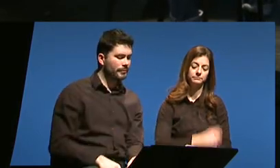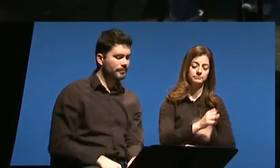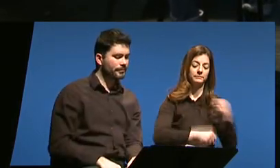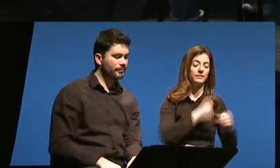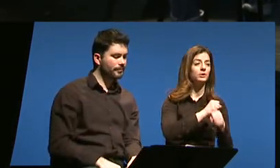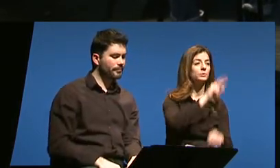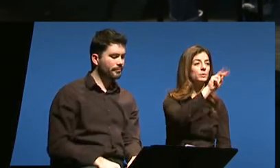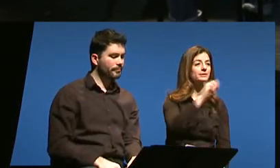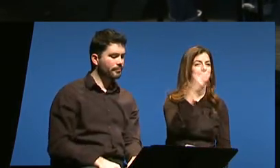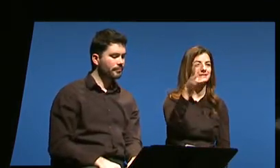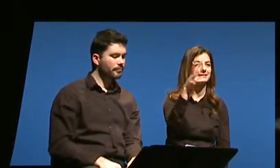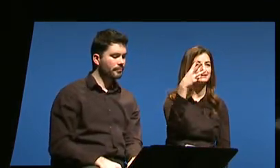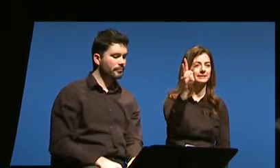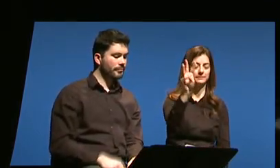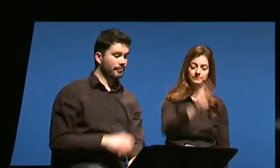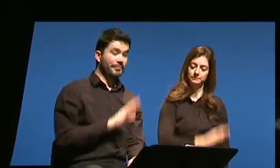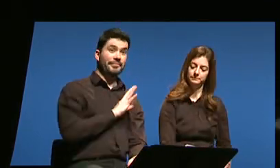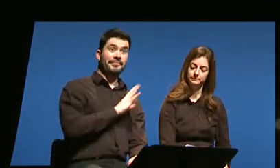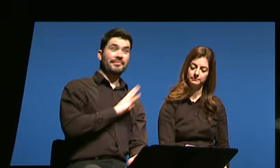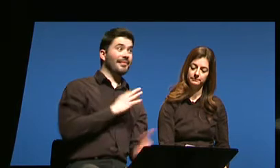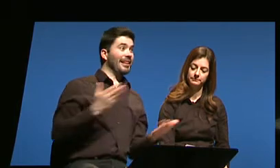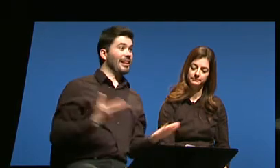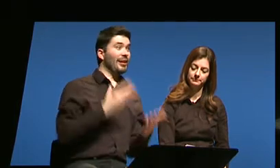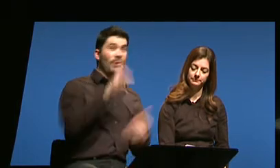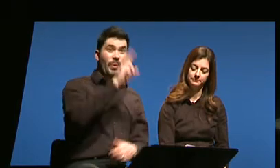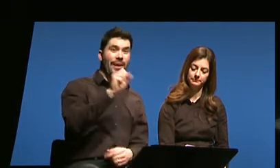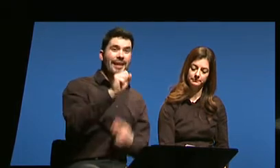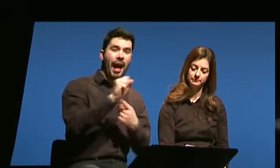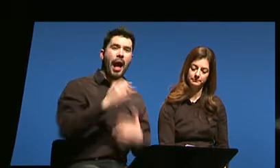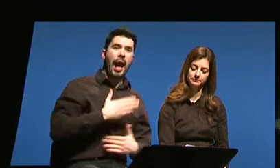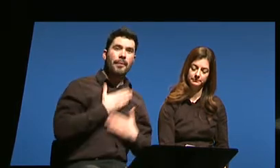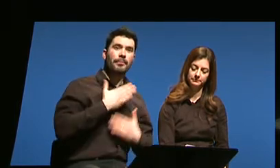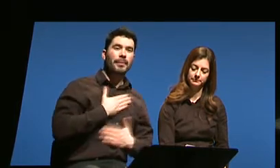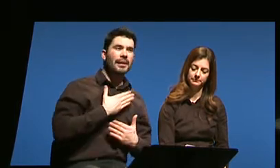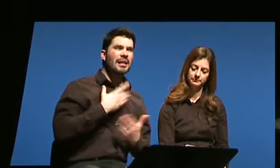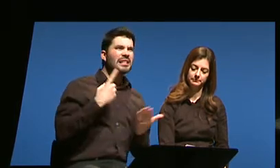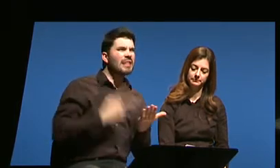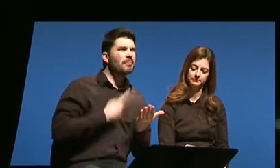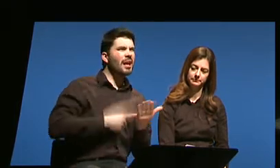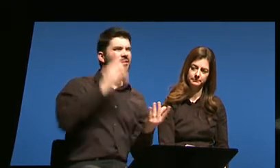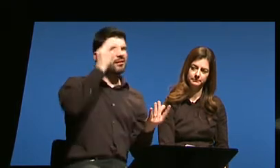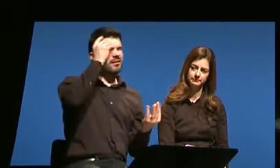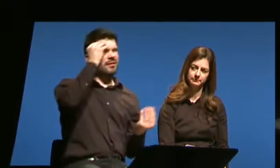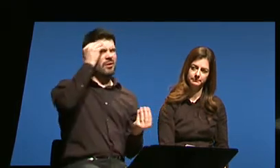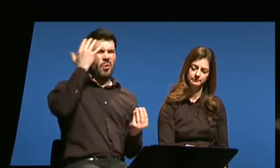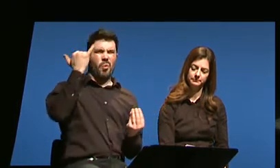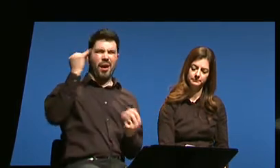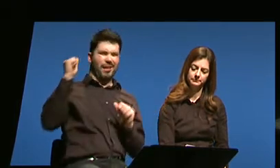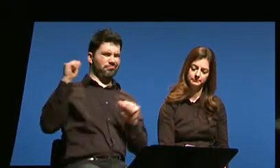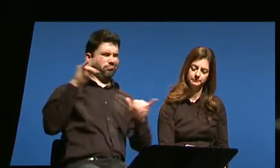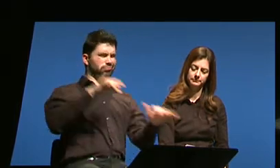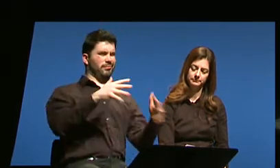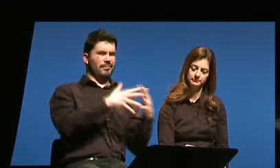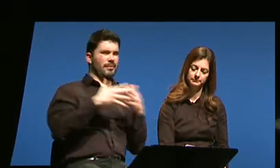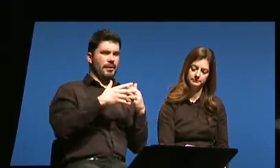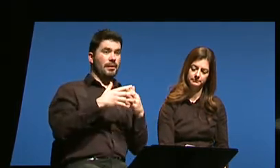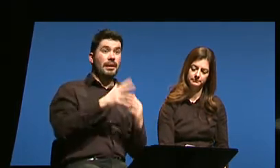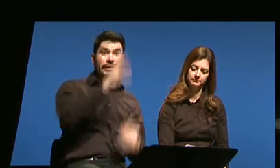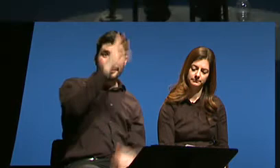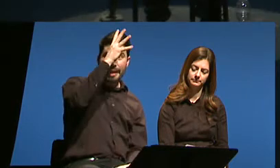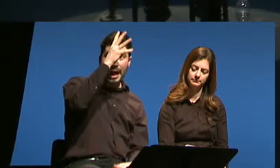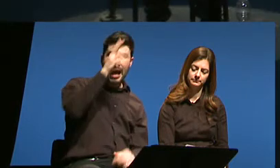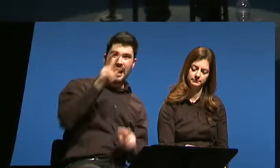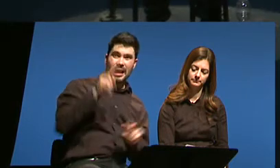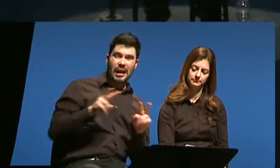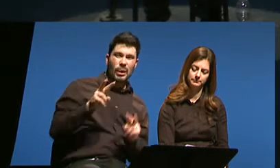2016. I am happy here, but sometimes I think, why did we immigrate here? It is hard for my father, who